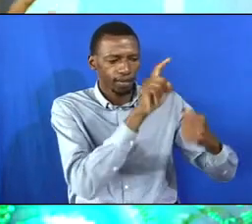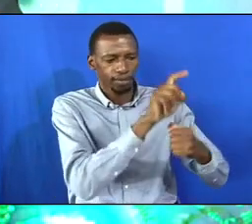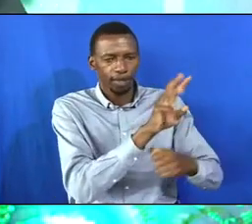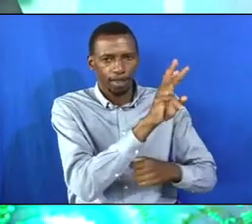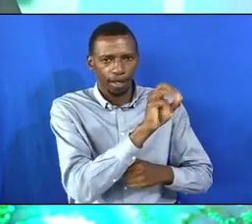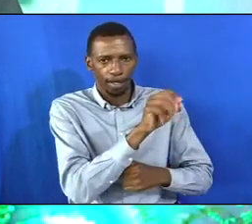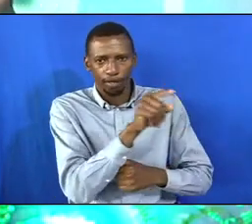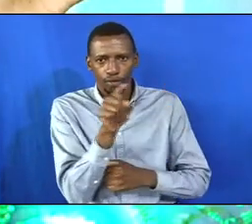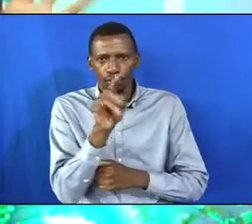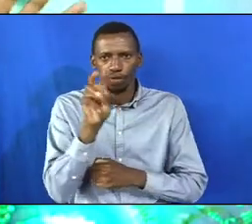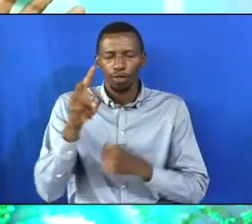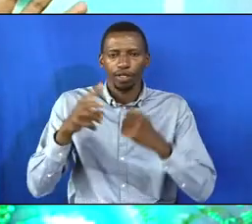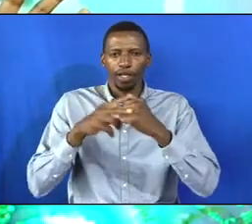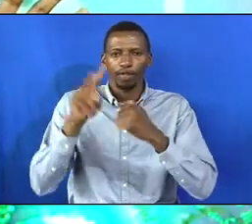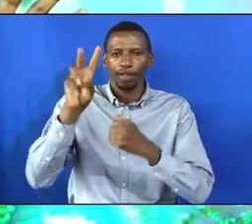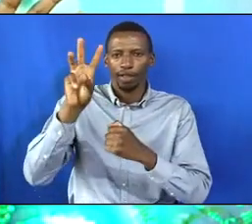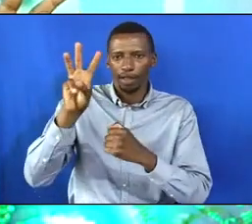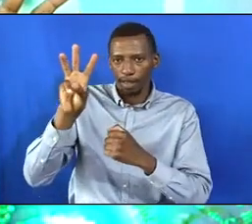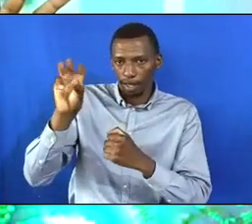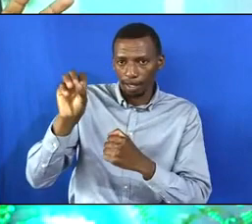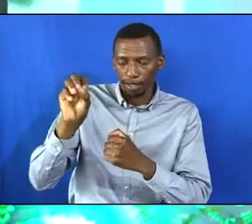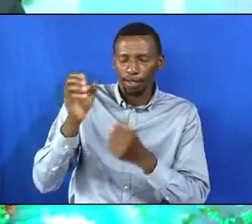there. That one runs throughout.